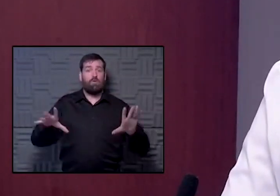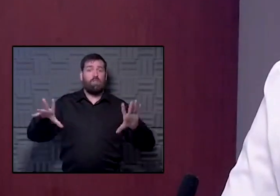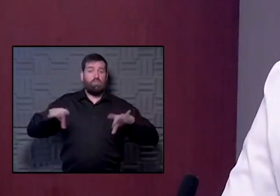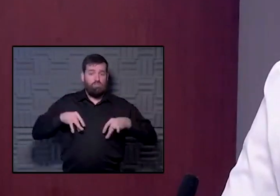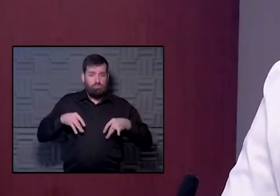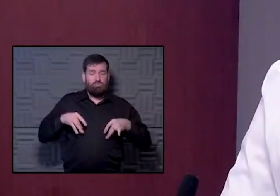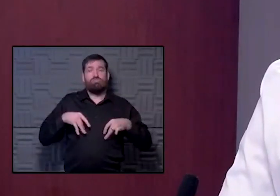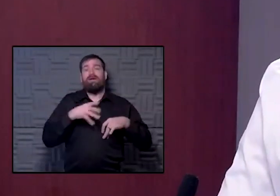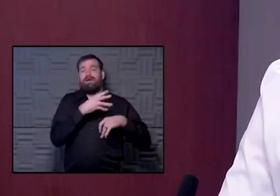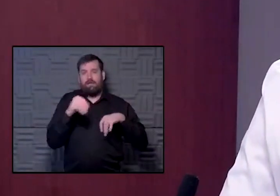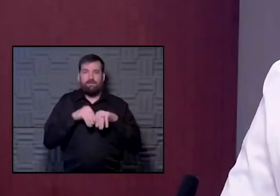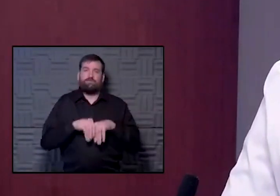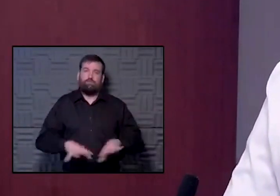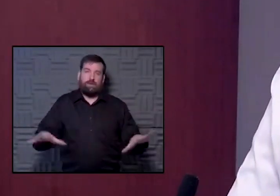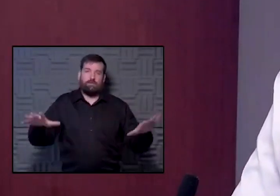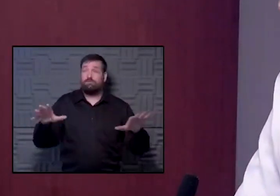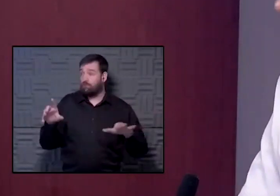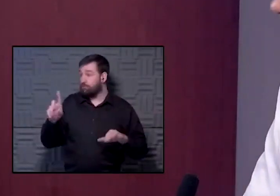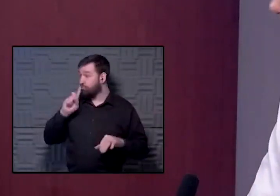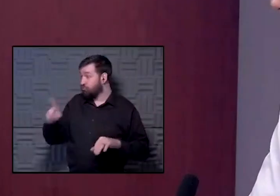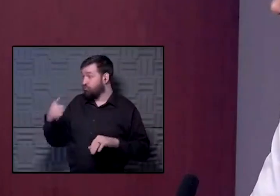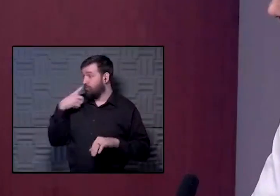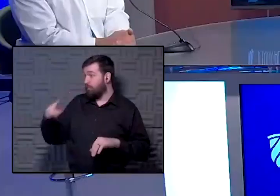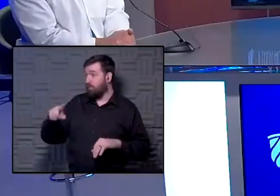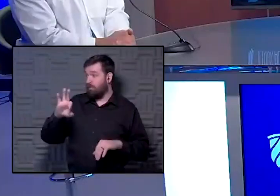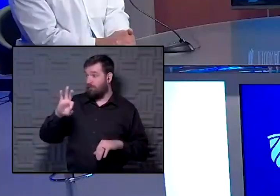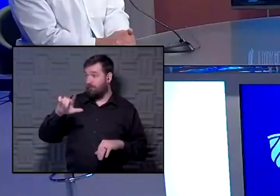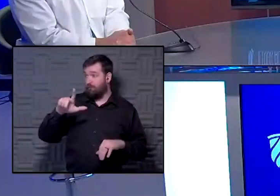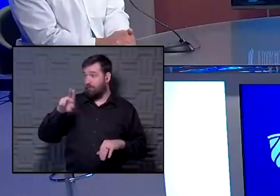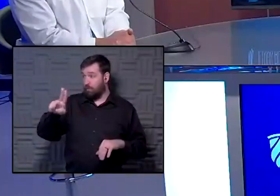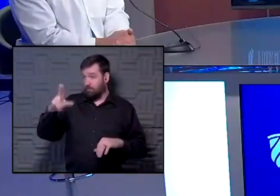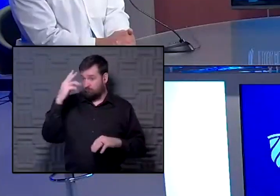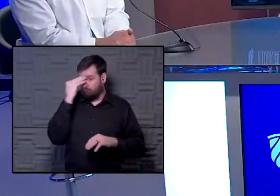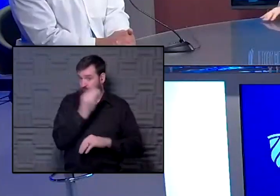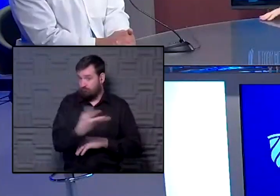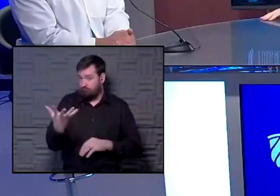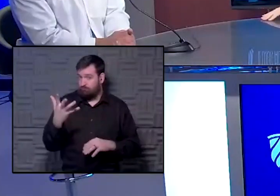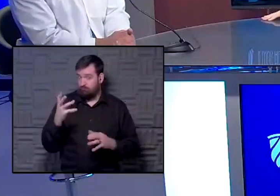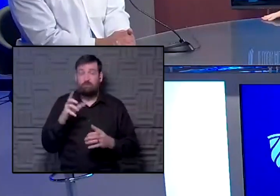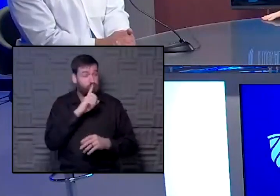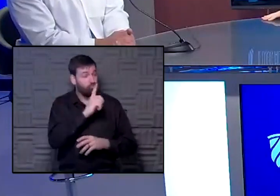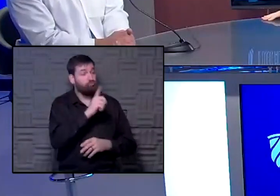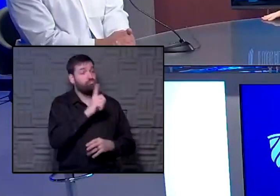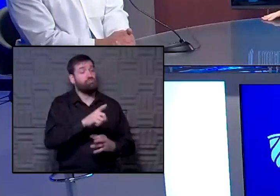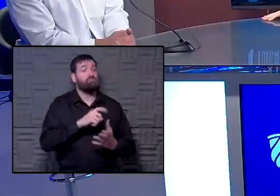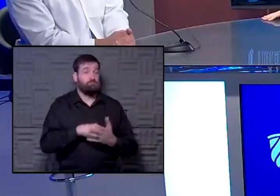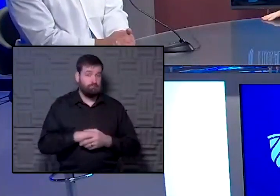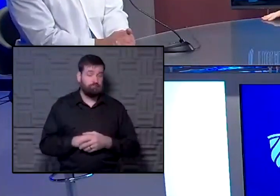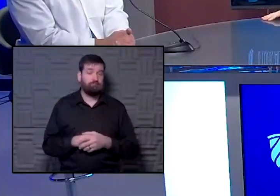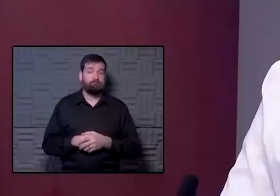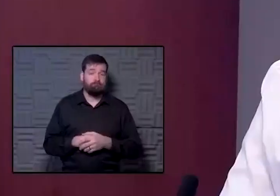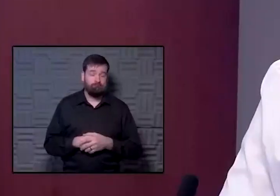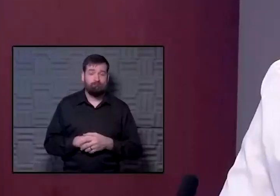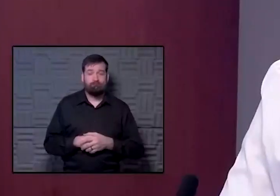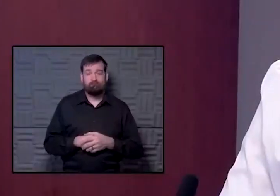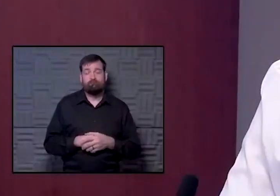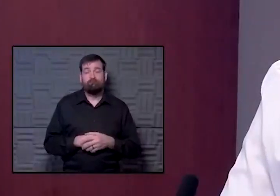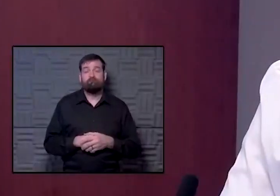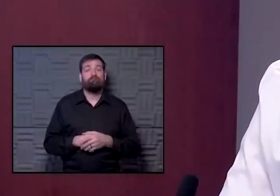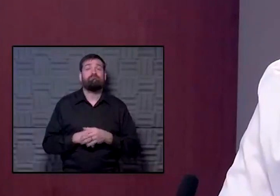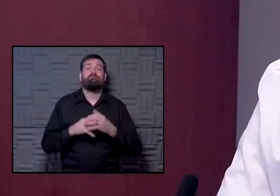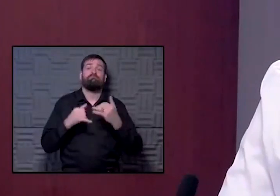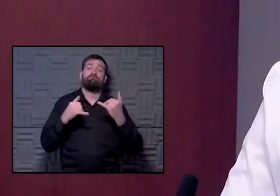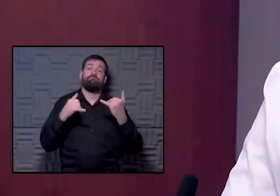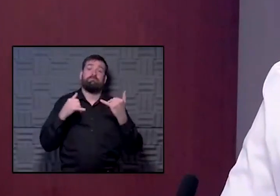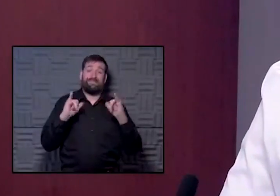and spread it, and so even Which is true for influenza, just to say that's how influenza works. That's true. That's true with influenza as well. So we're still